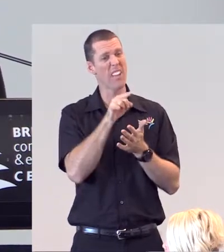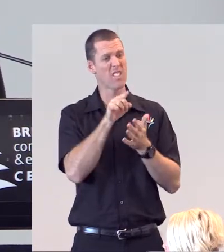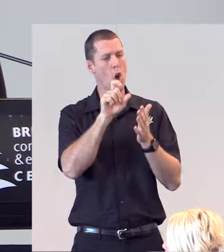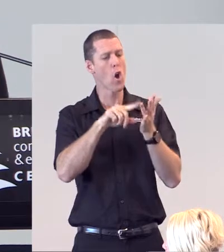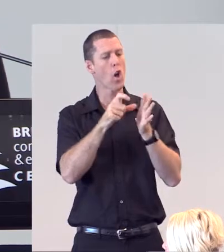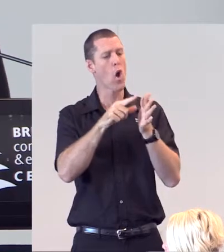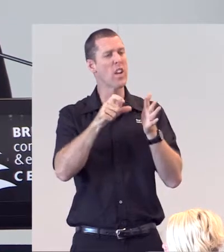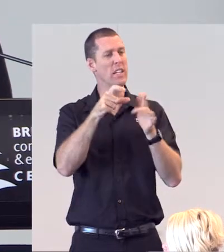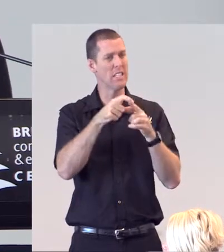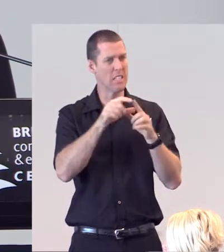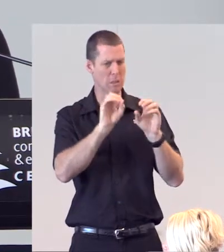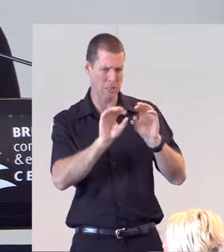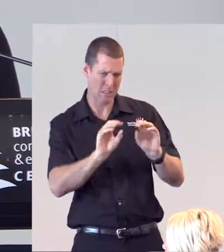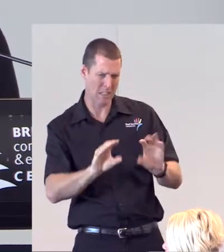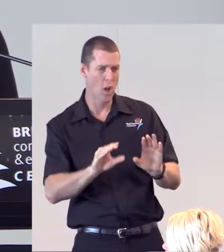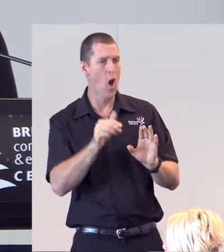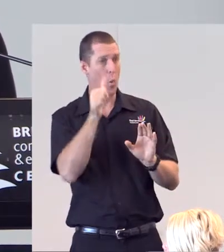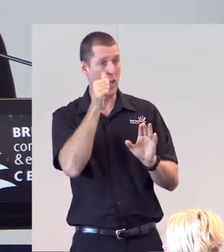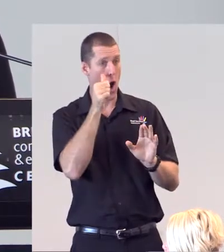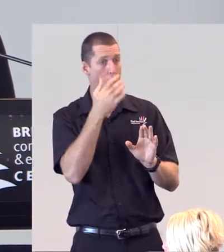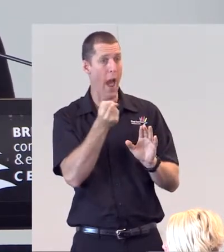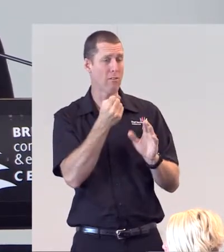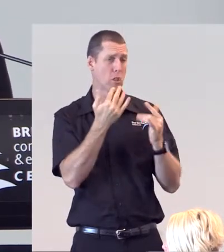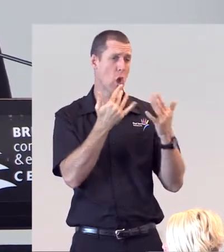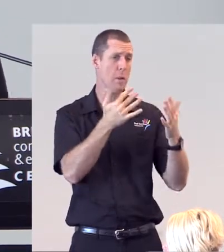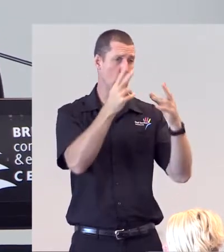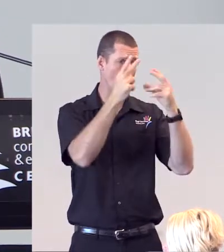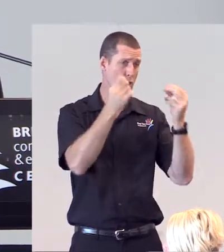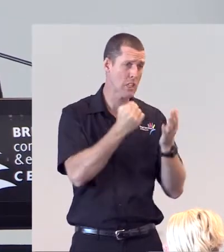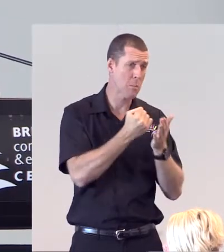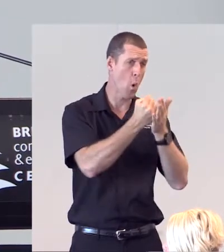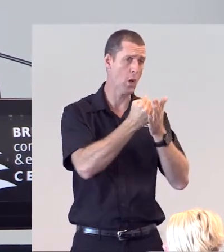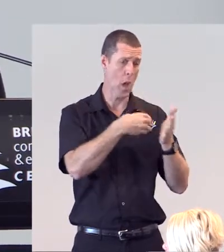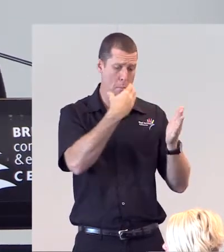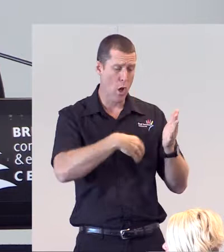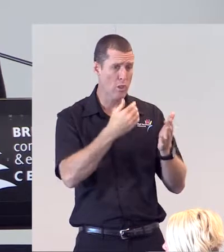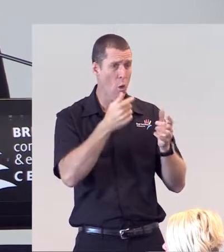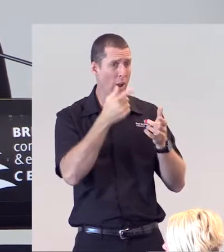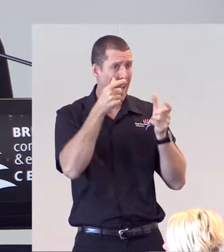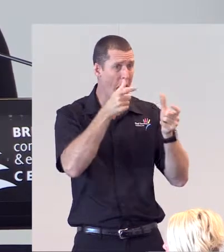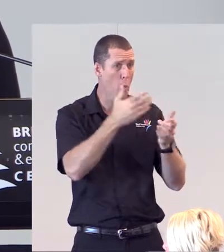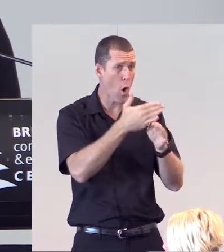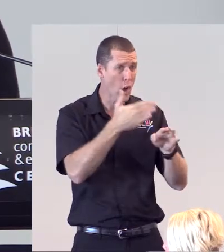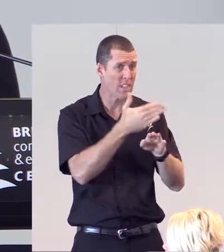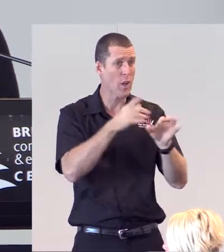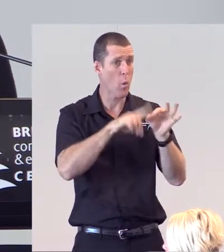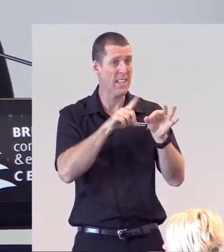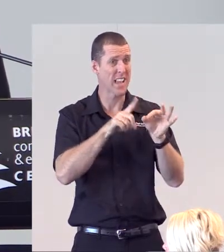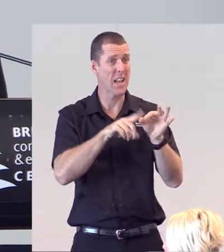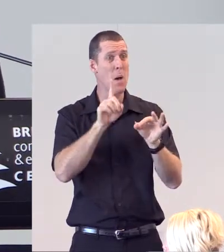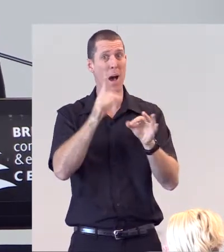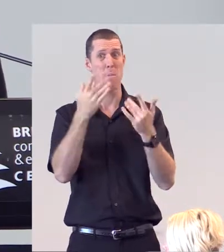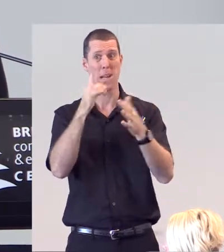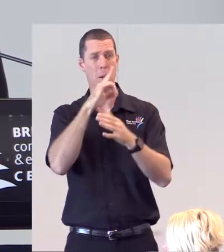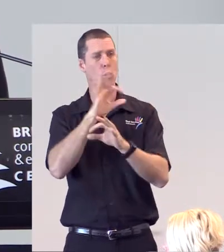coded. We know that there's so many nursing support and personal care workers existing in Queensland, but when people actually